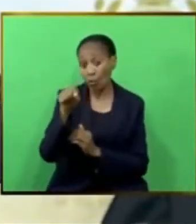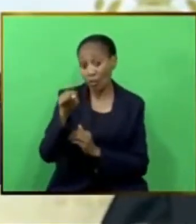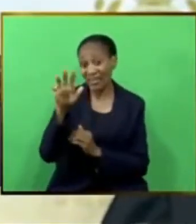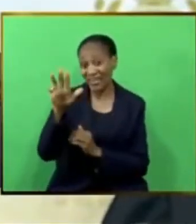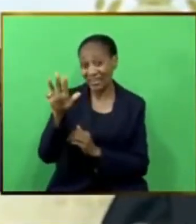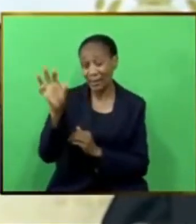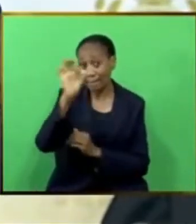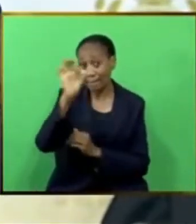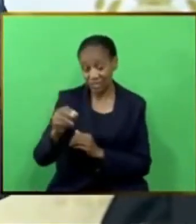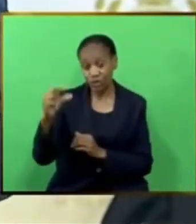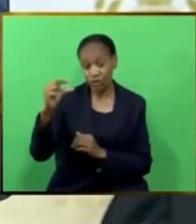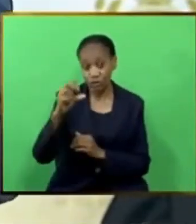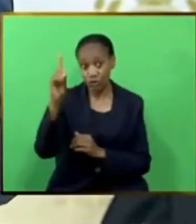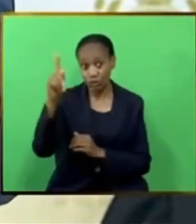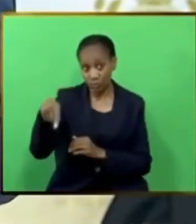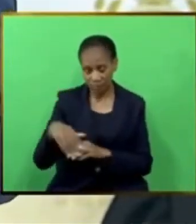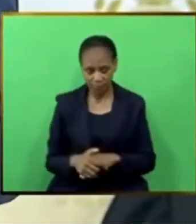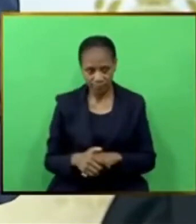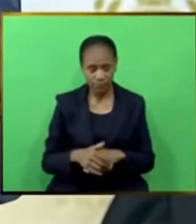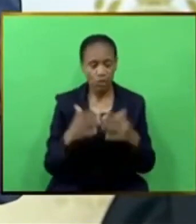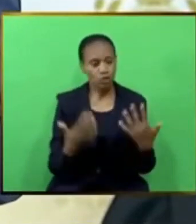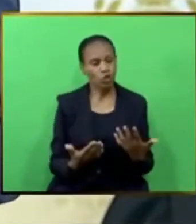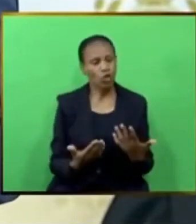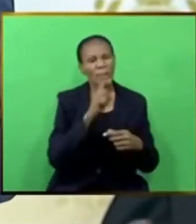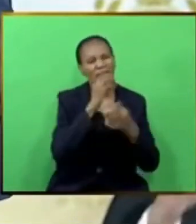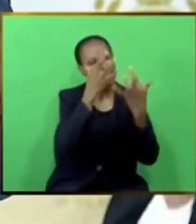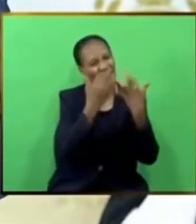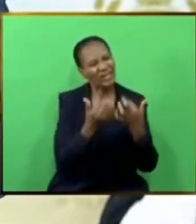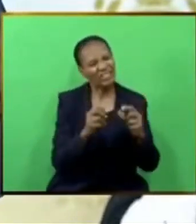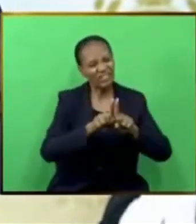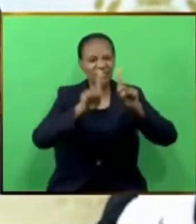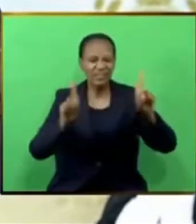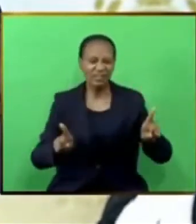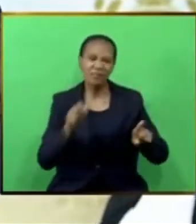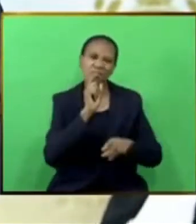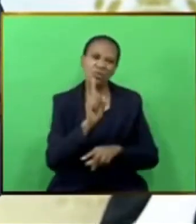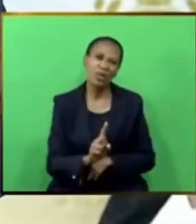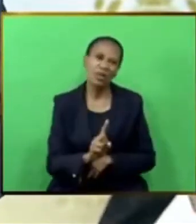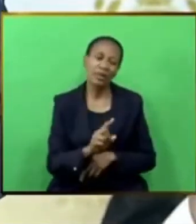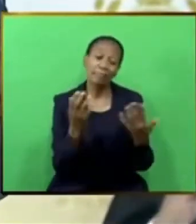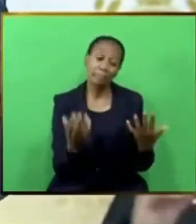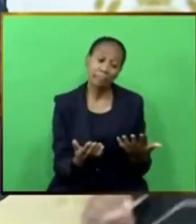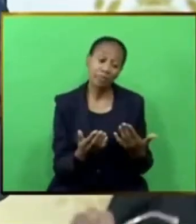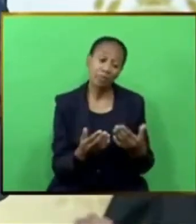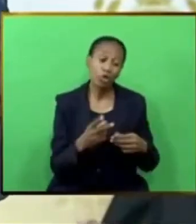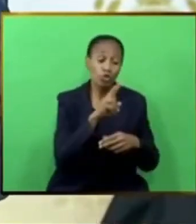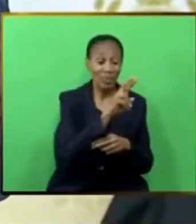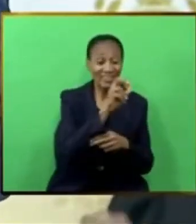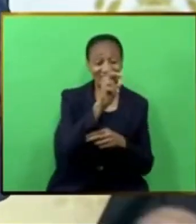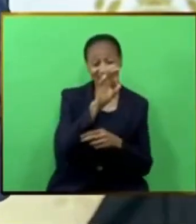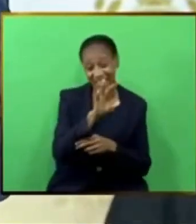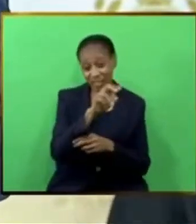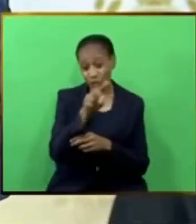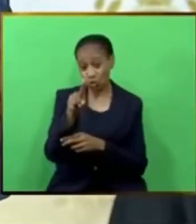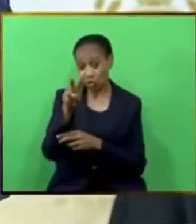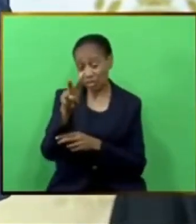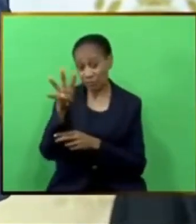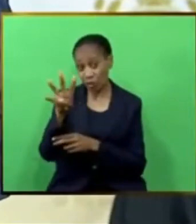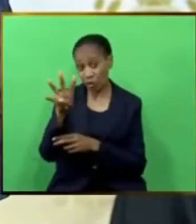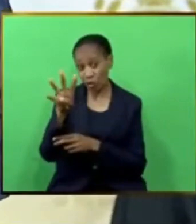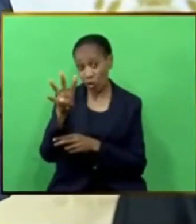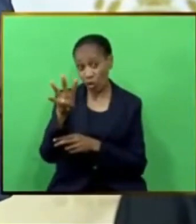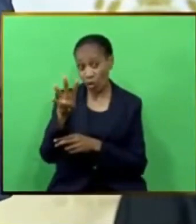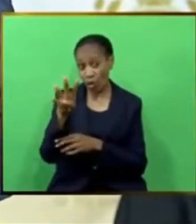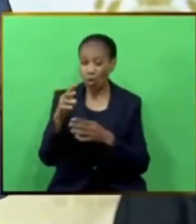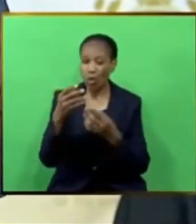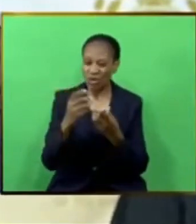GDP. The higher budget deficit means that debt service costs in 2023-24 have